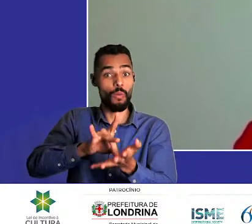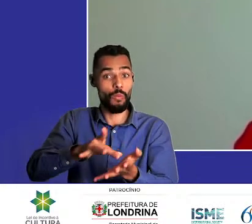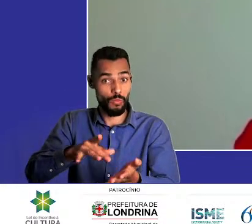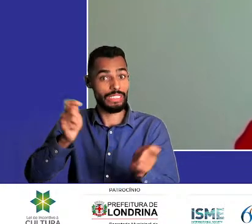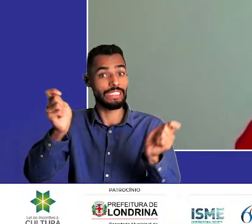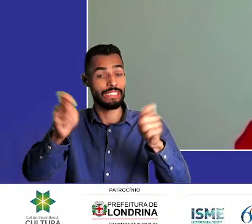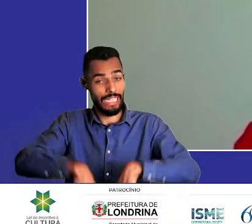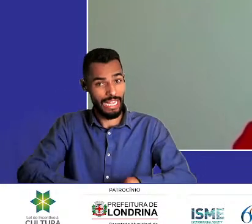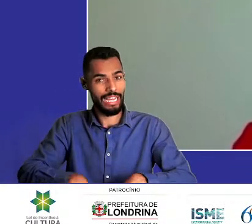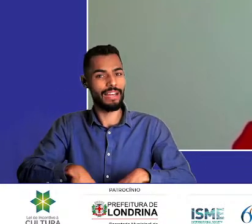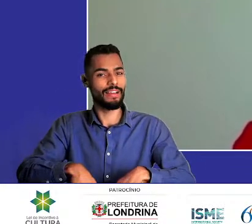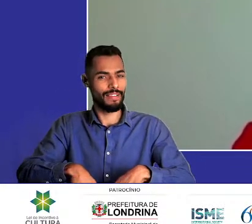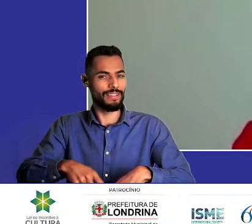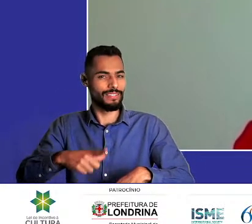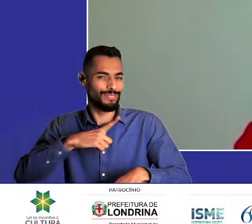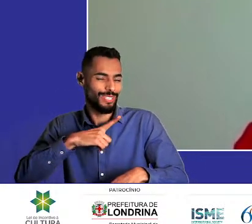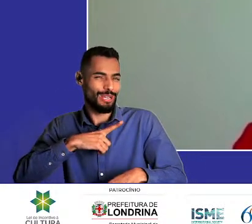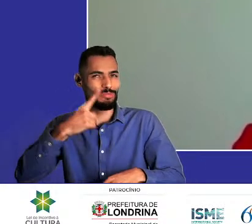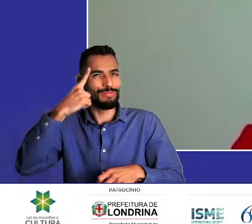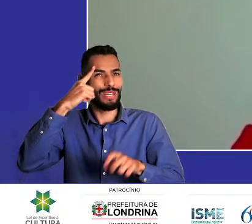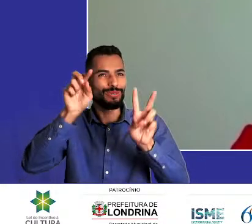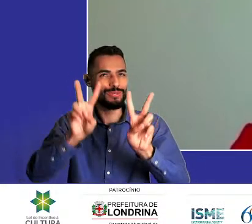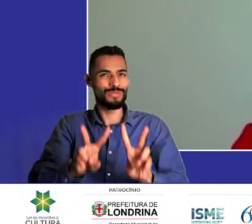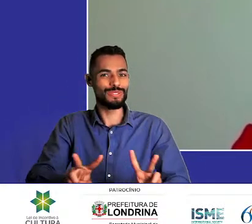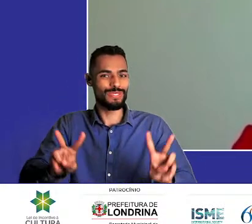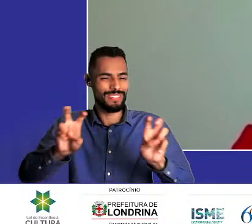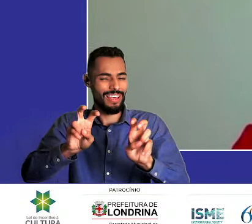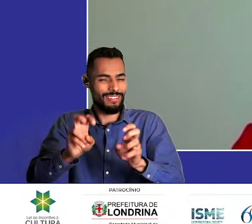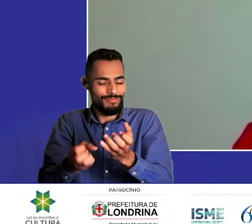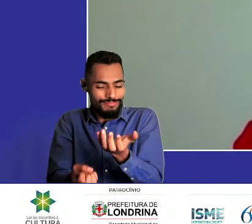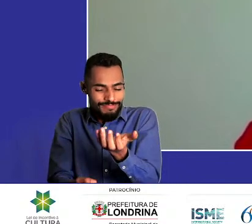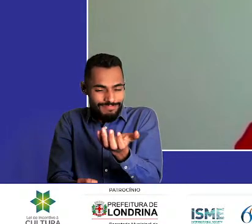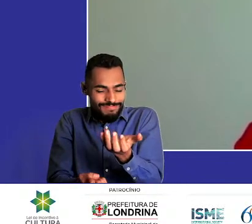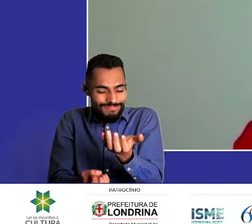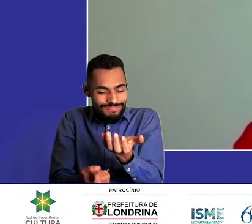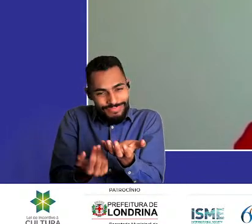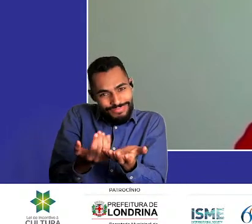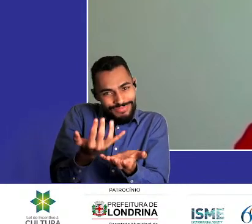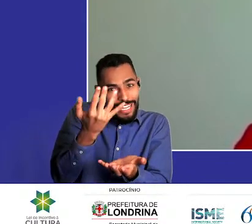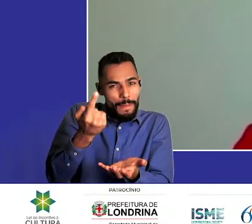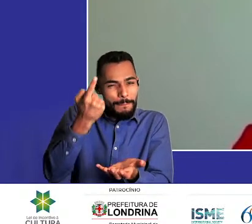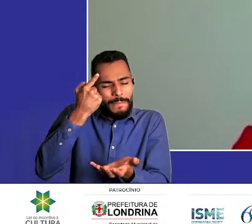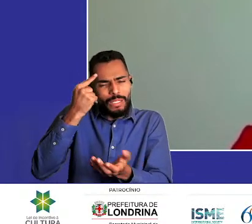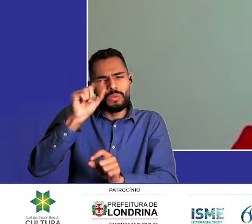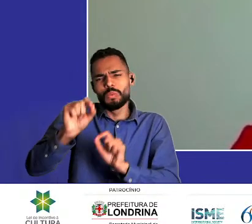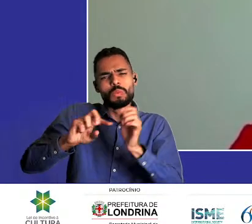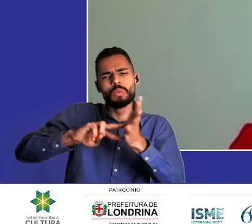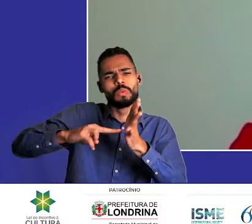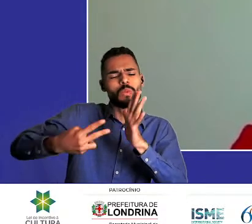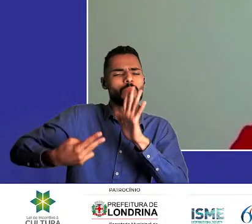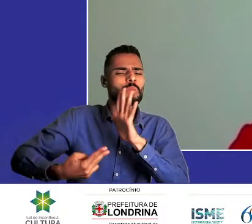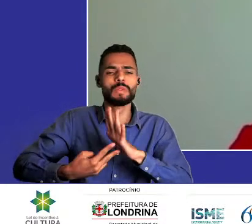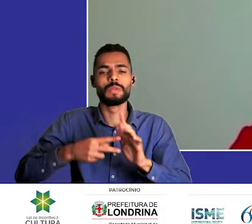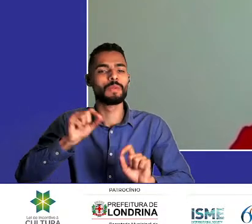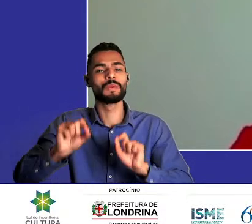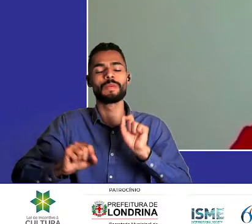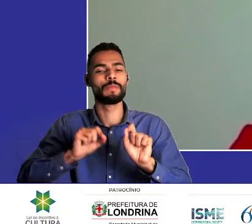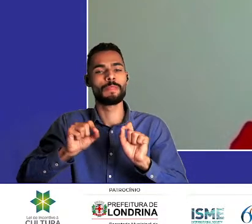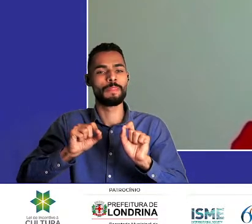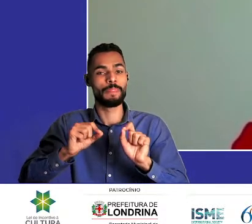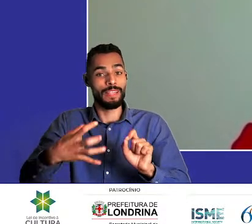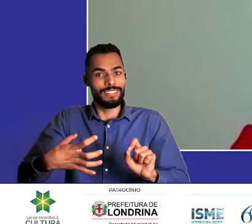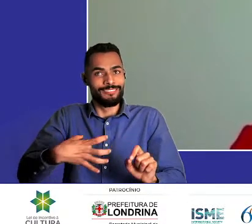roots, it's a word that transmutes itself in the emotional feeling between